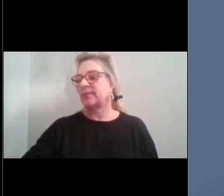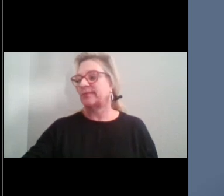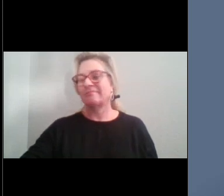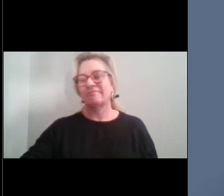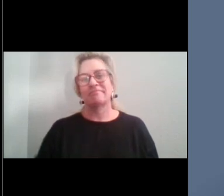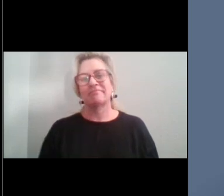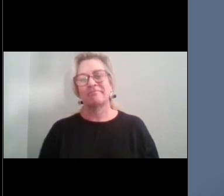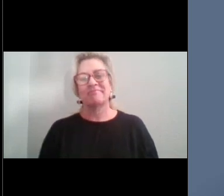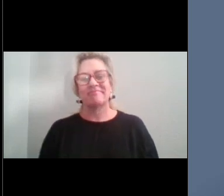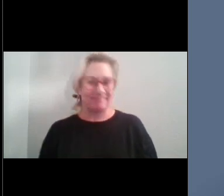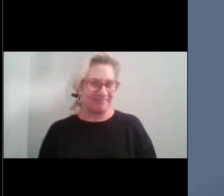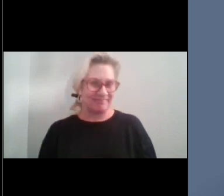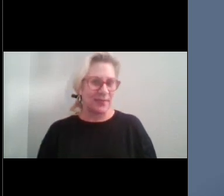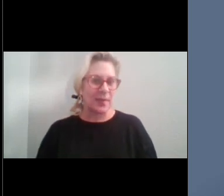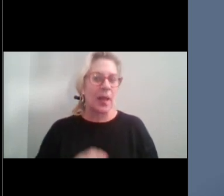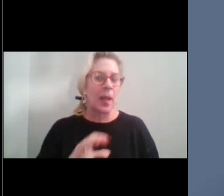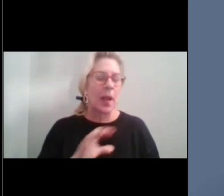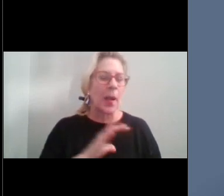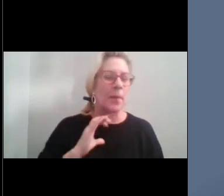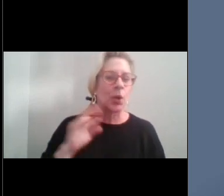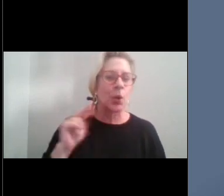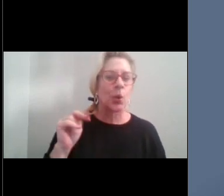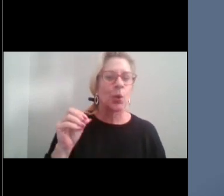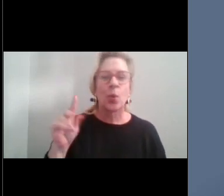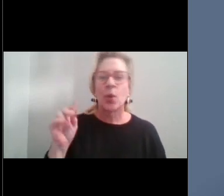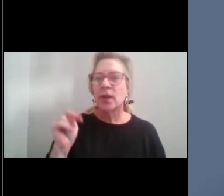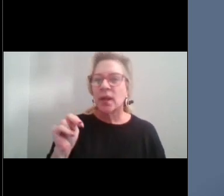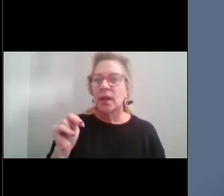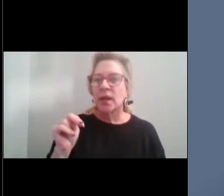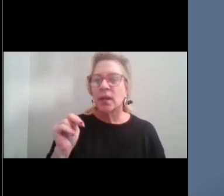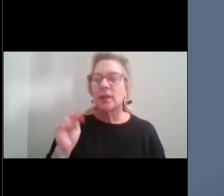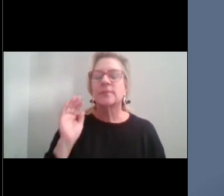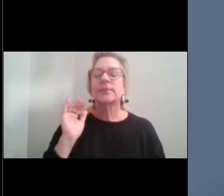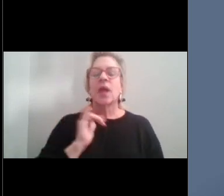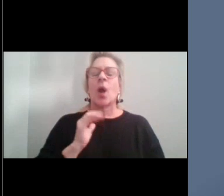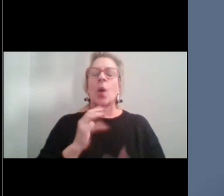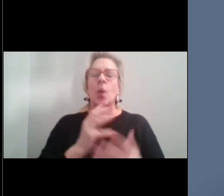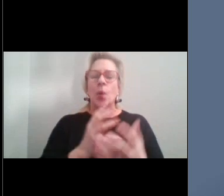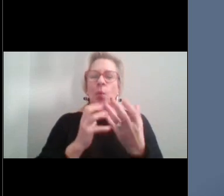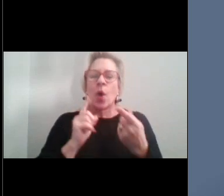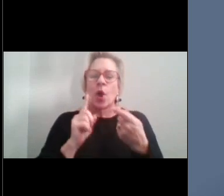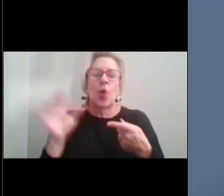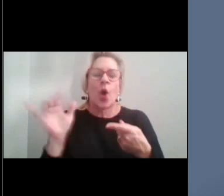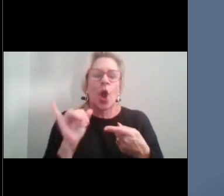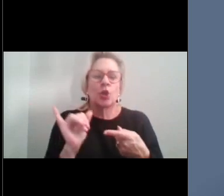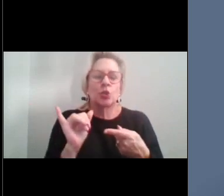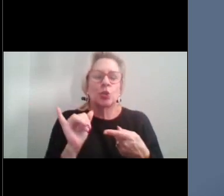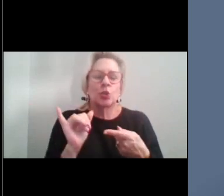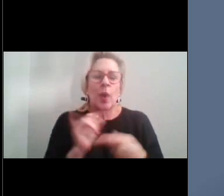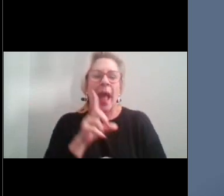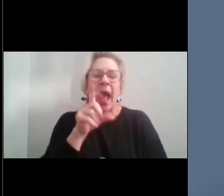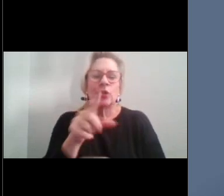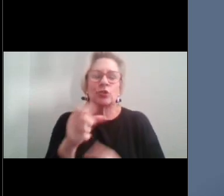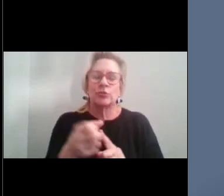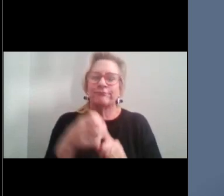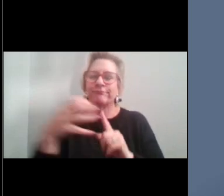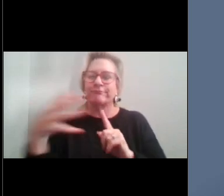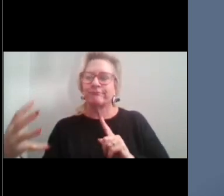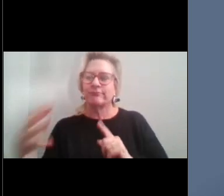Yes, Commissioner Norton. I wanted to also highlight and ask you to talk a little bit more about